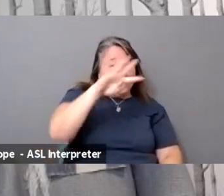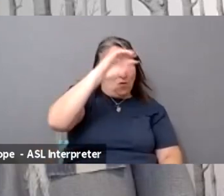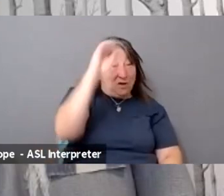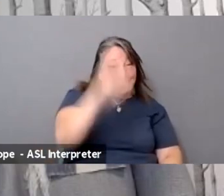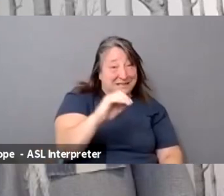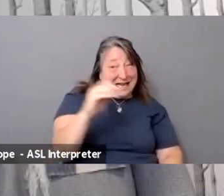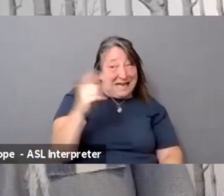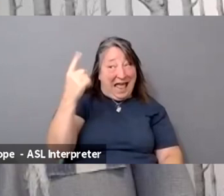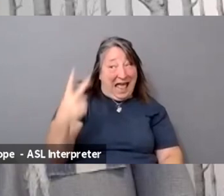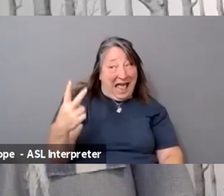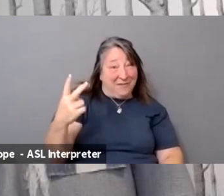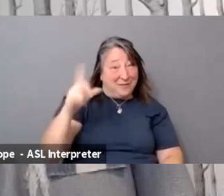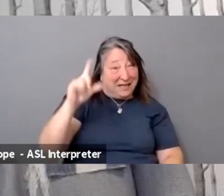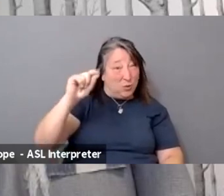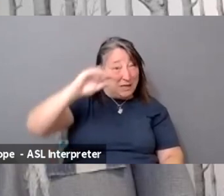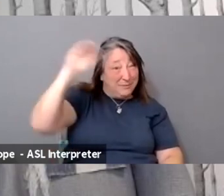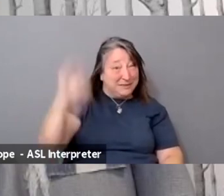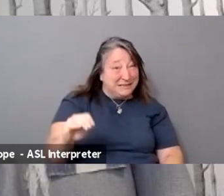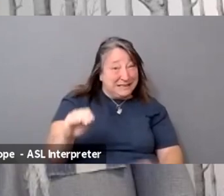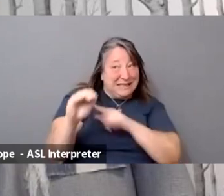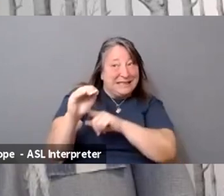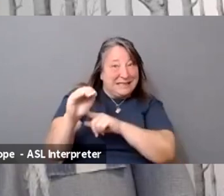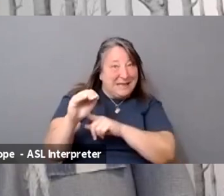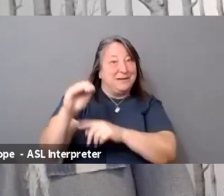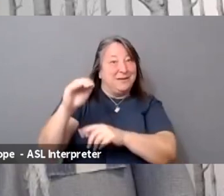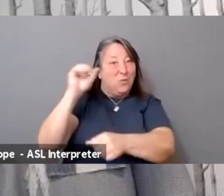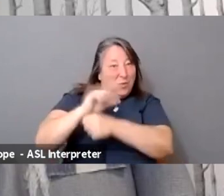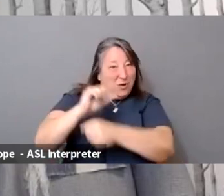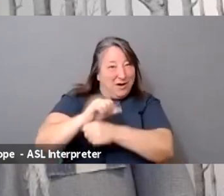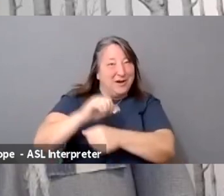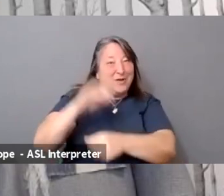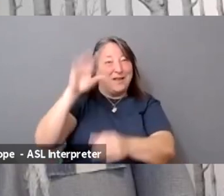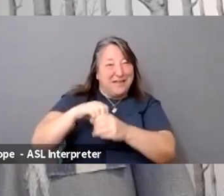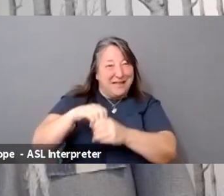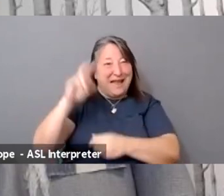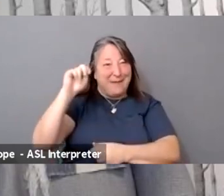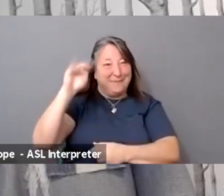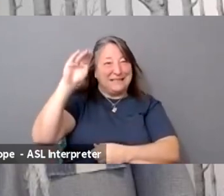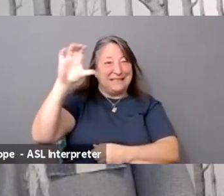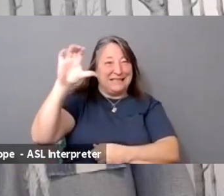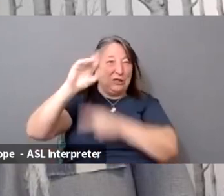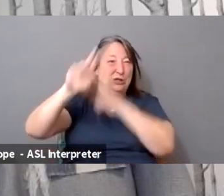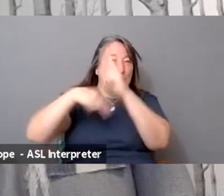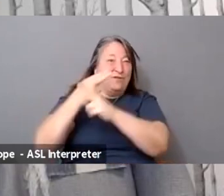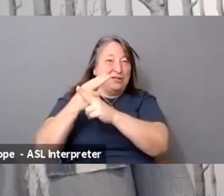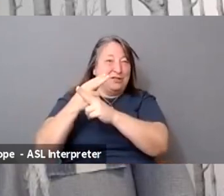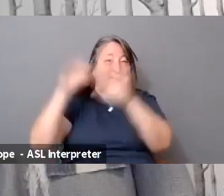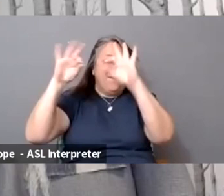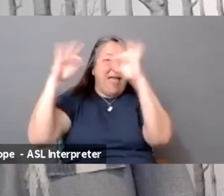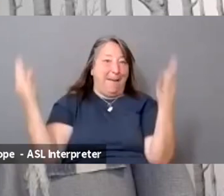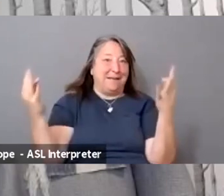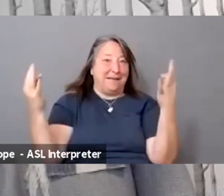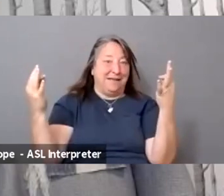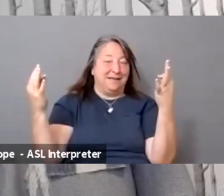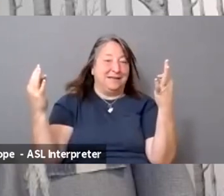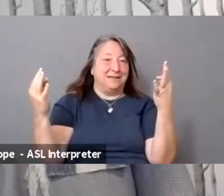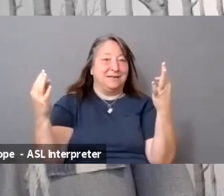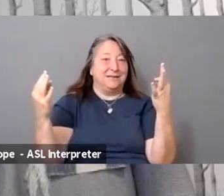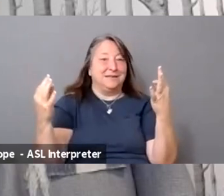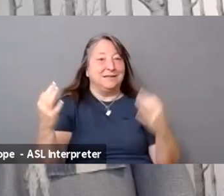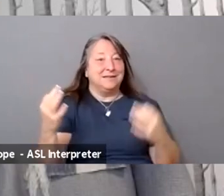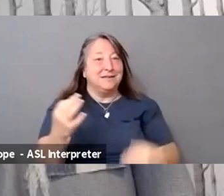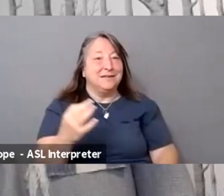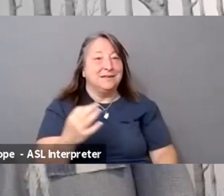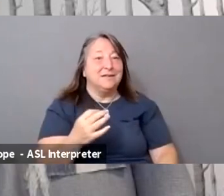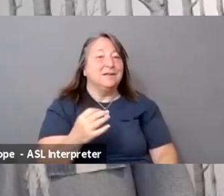have landed within the NBC Universal larger family, which is awesome. It's, for example,